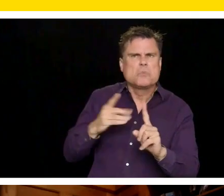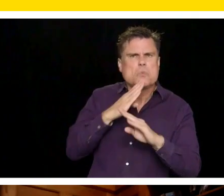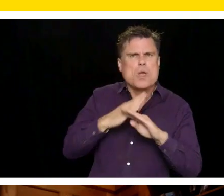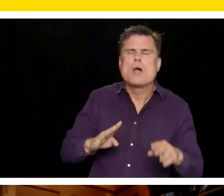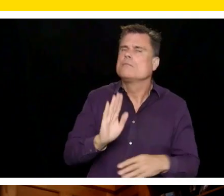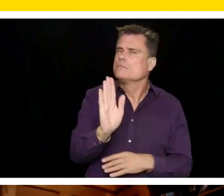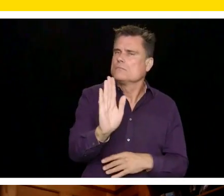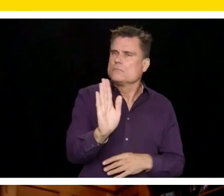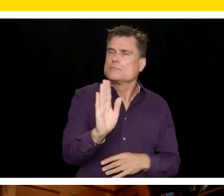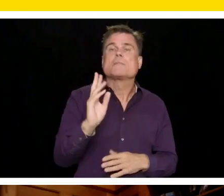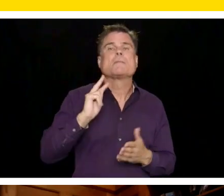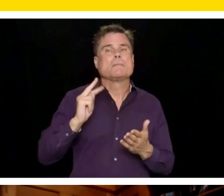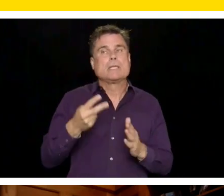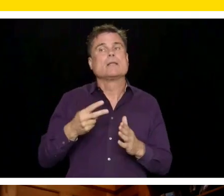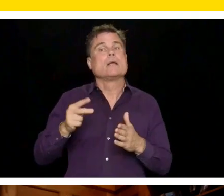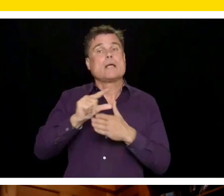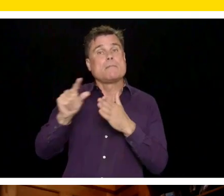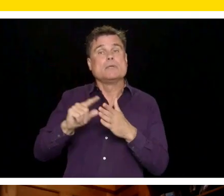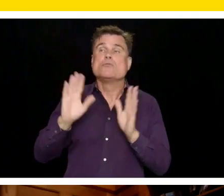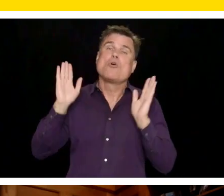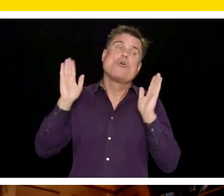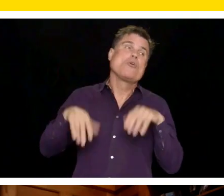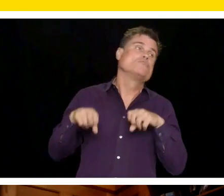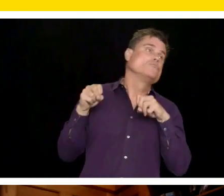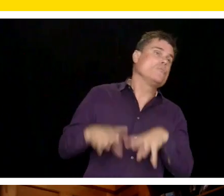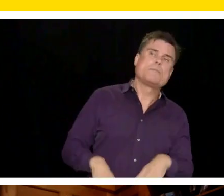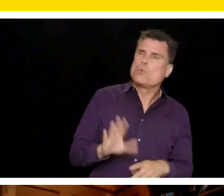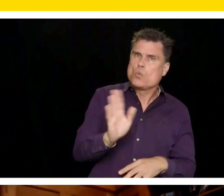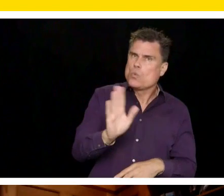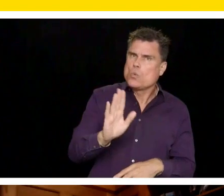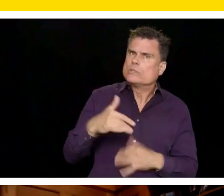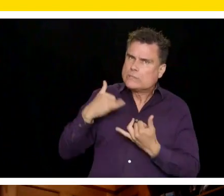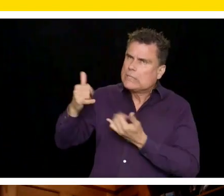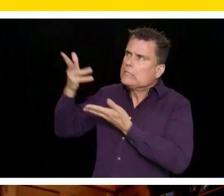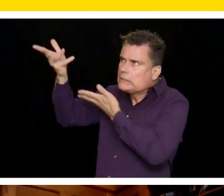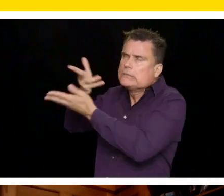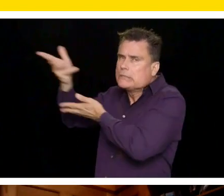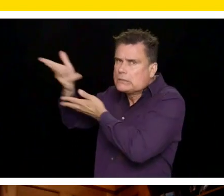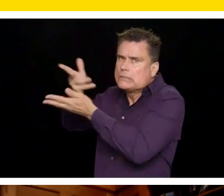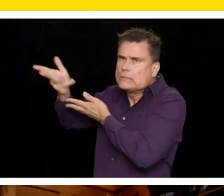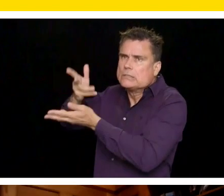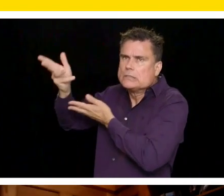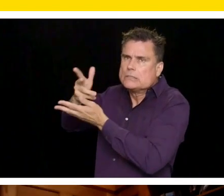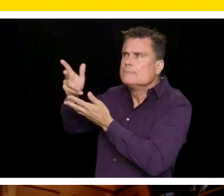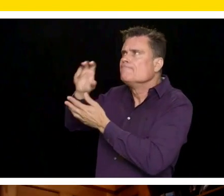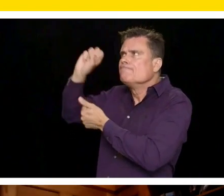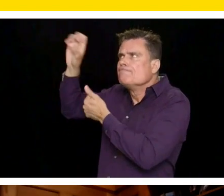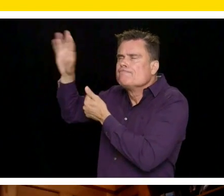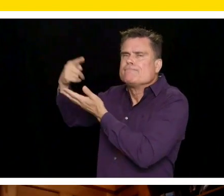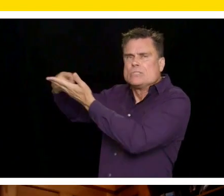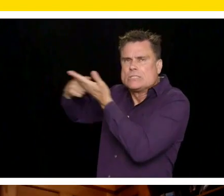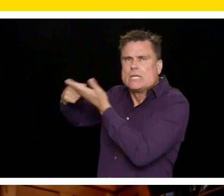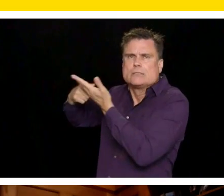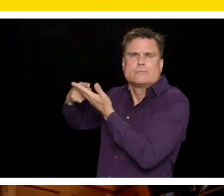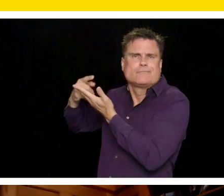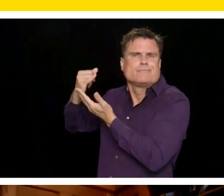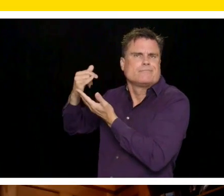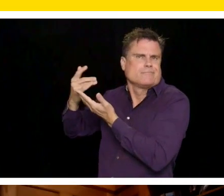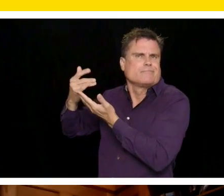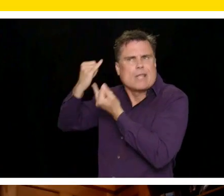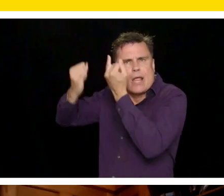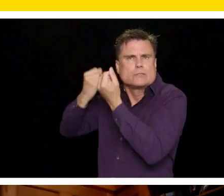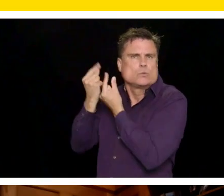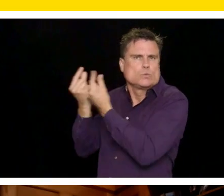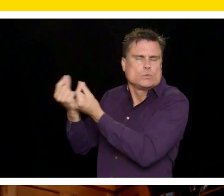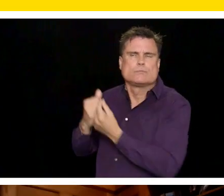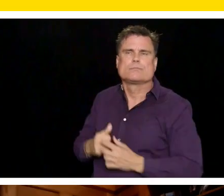from British Columbians about federal government programs. And we have a really great buddy that provides me with a lot of good feedback, and that's